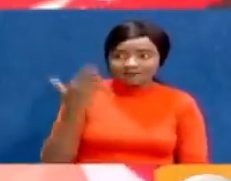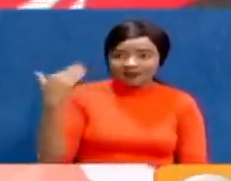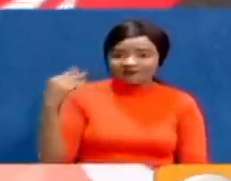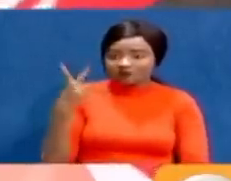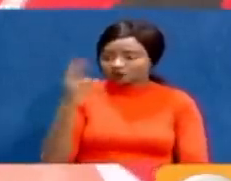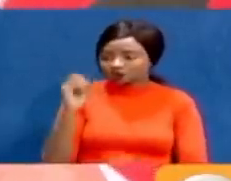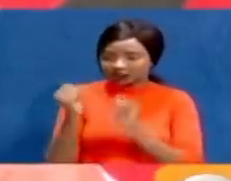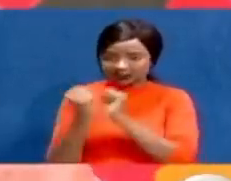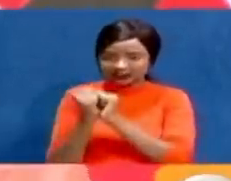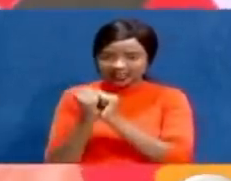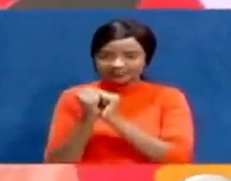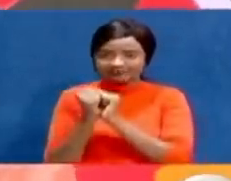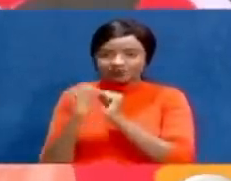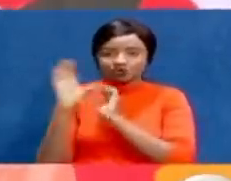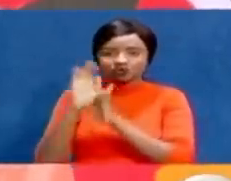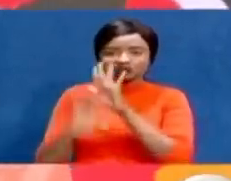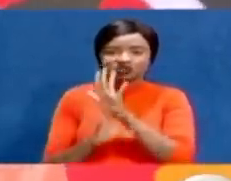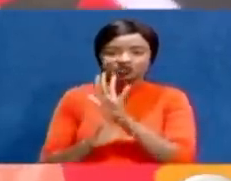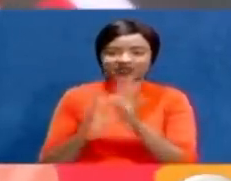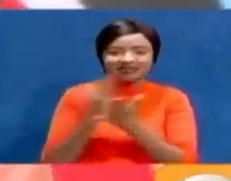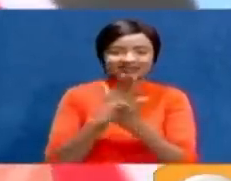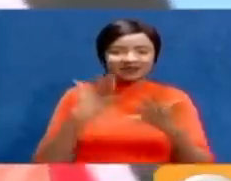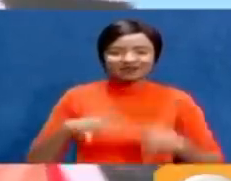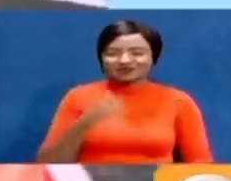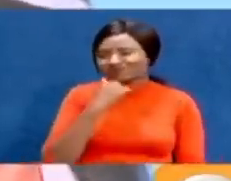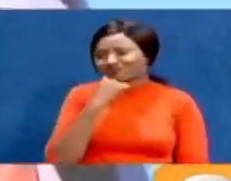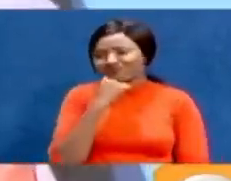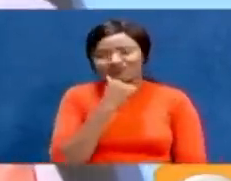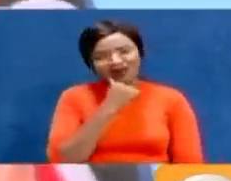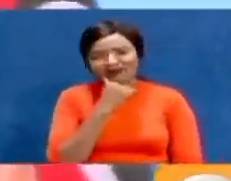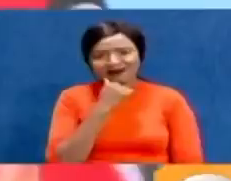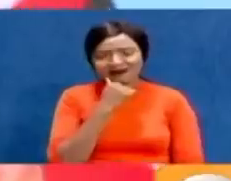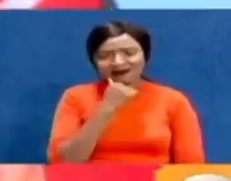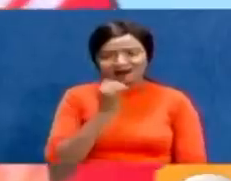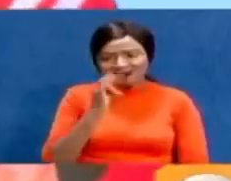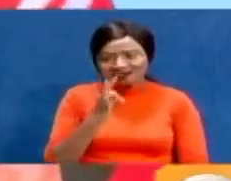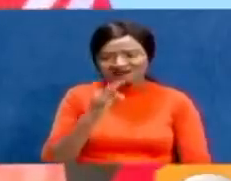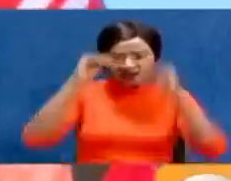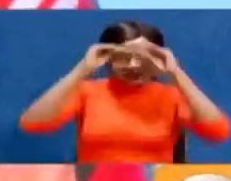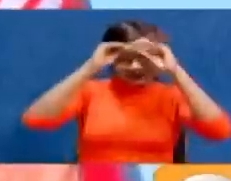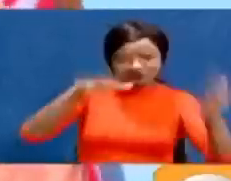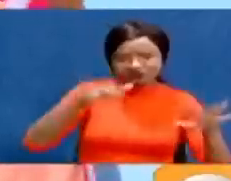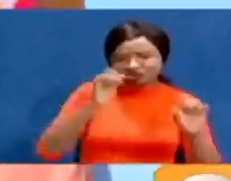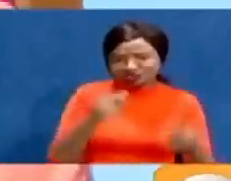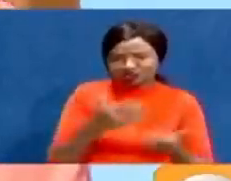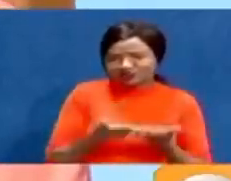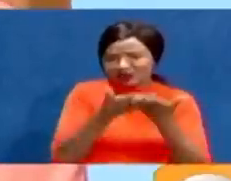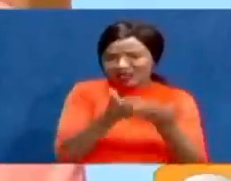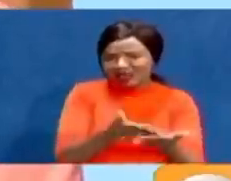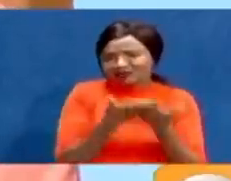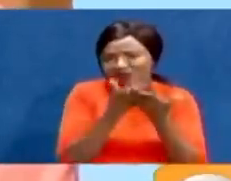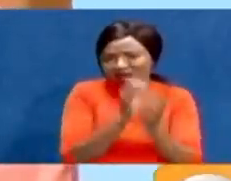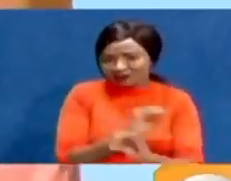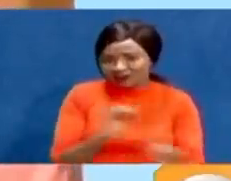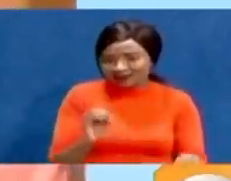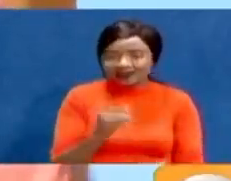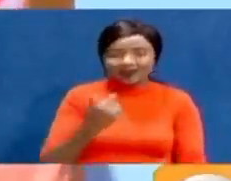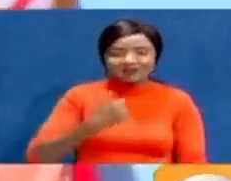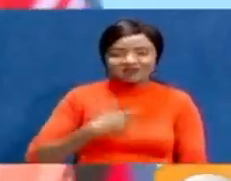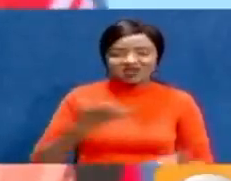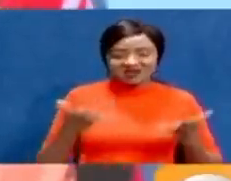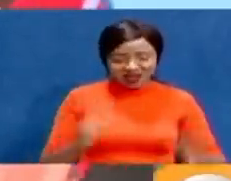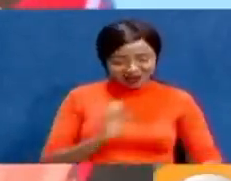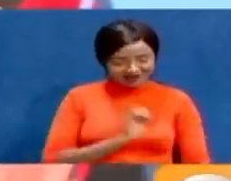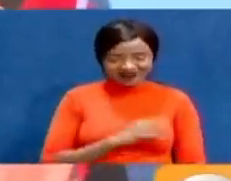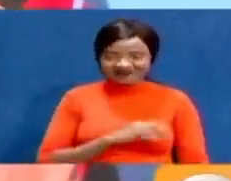2010 constitution started wondering whether we should be devolved at all. I can tell you without any